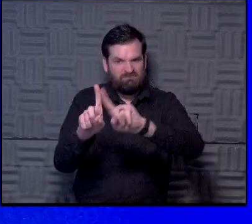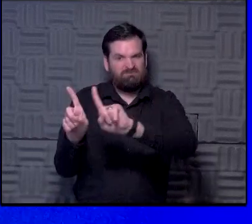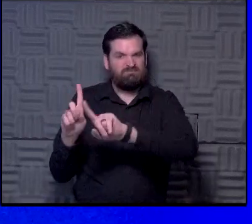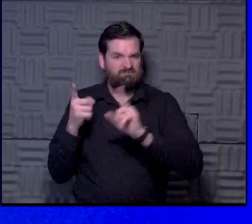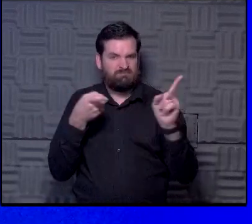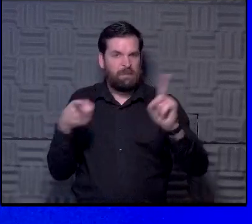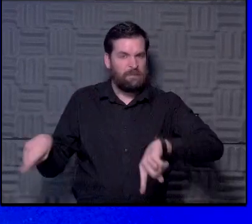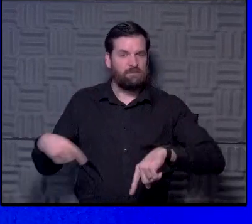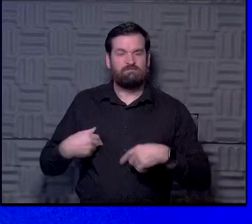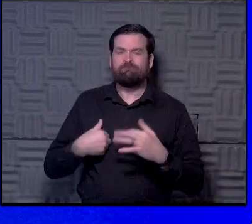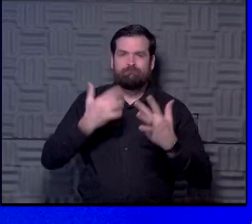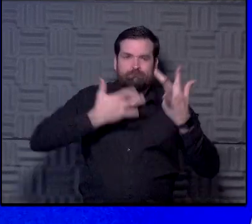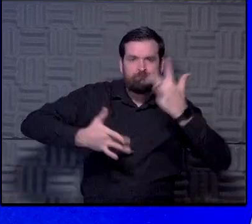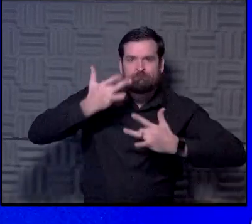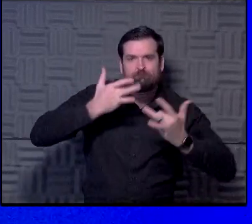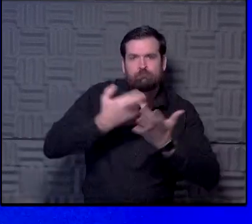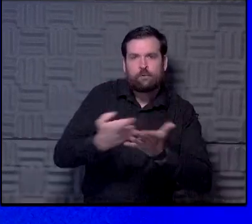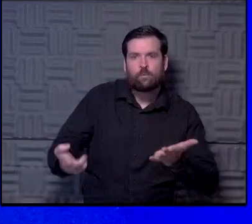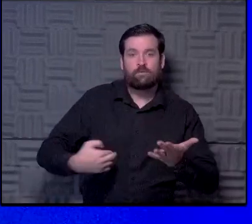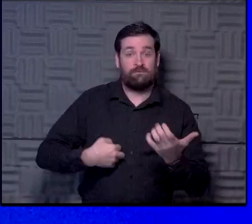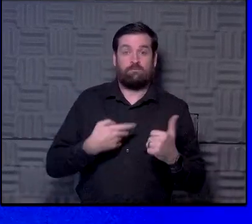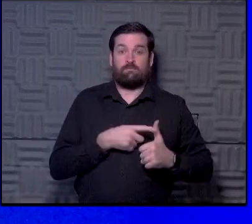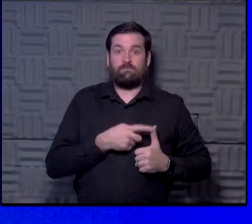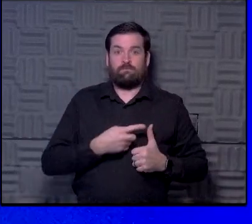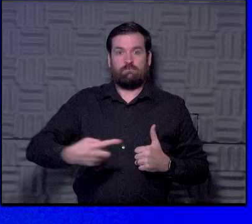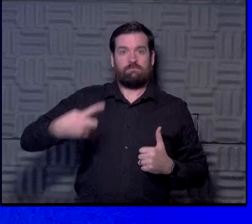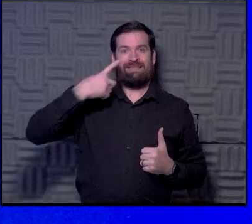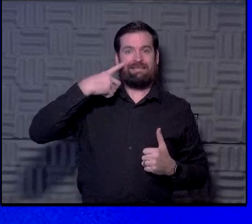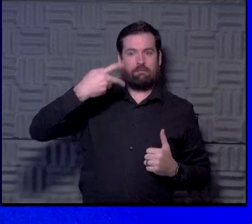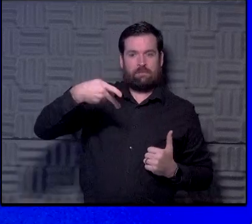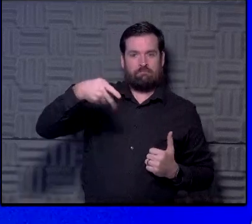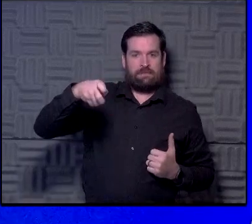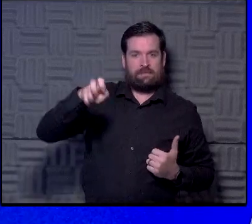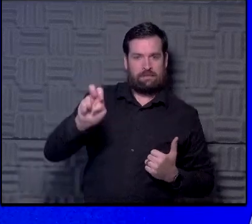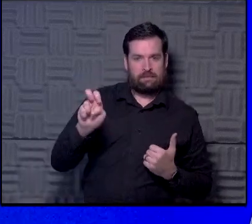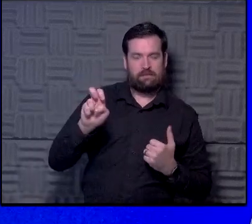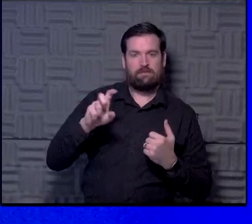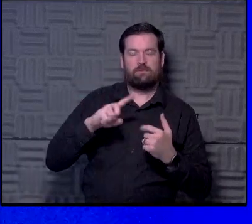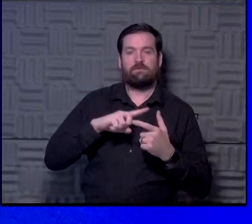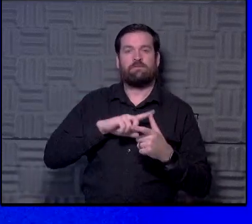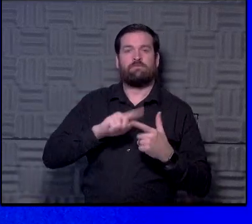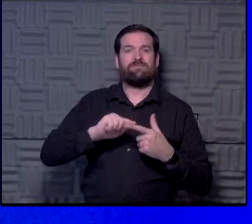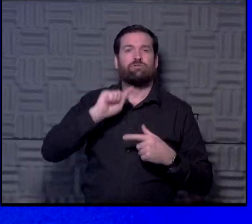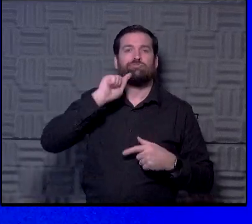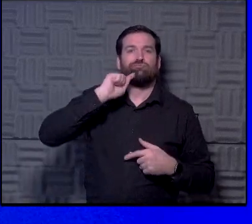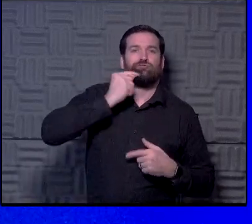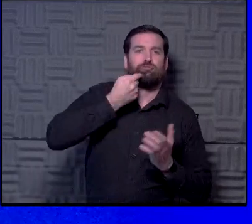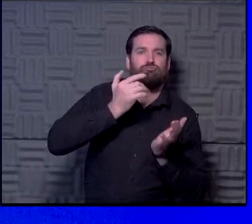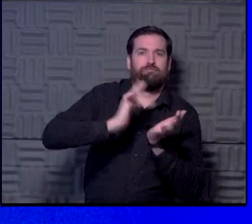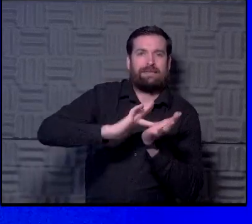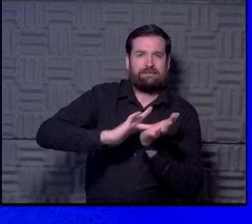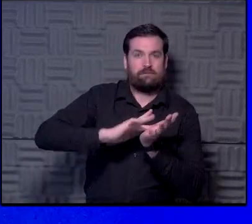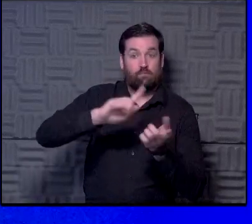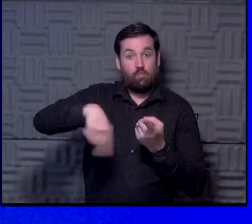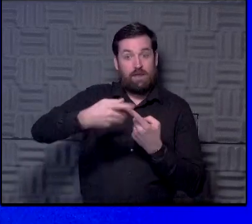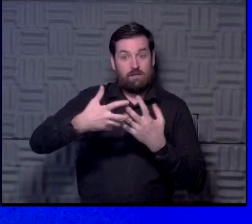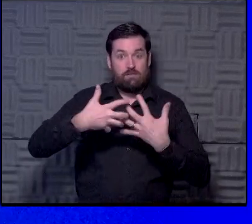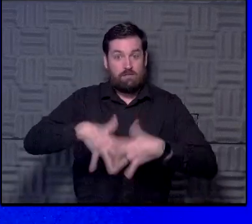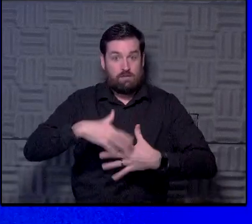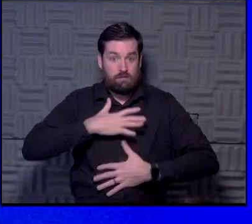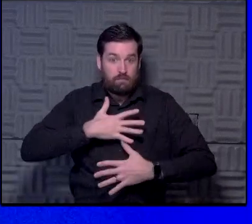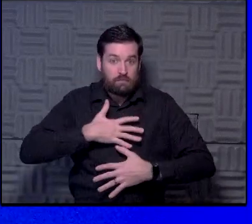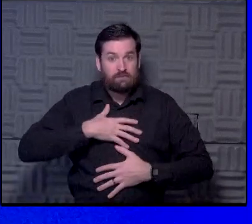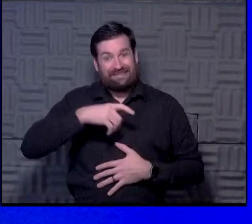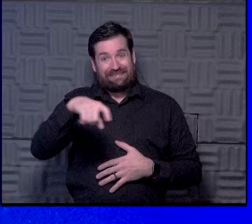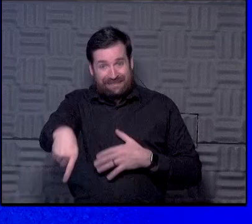And the lack of resources, initially we thought it was PPE, and then it was critical drugs that you need when you're on the ventilator. We know